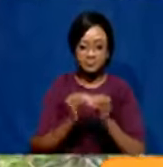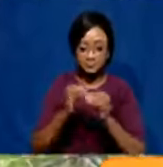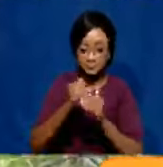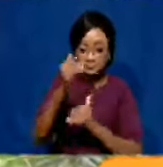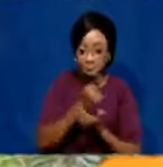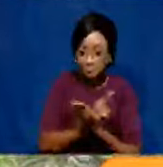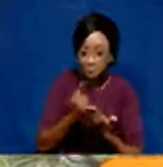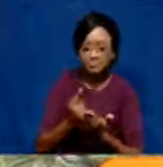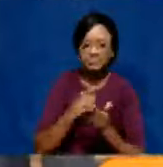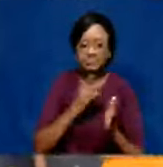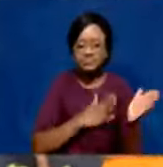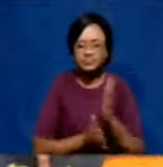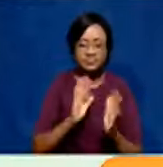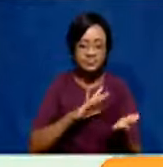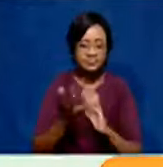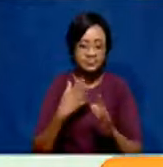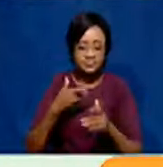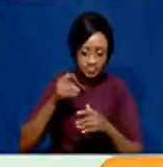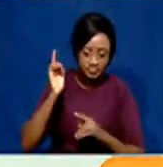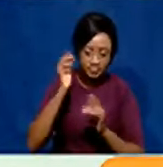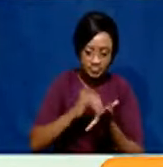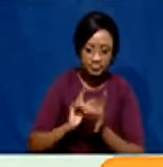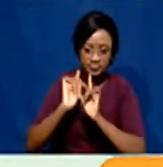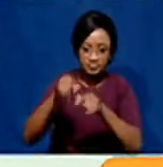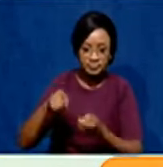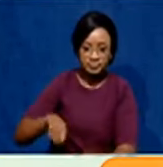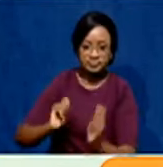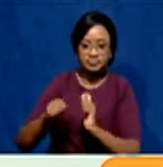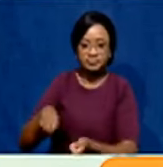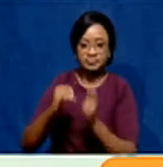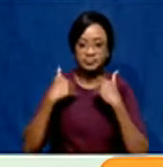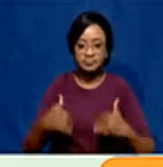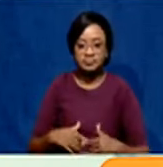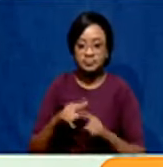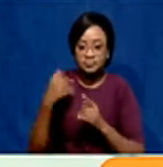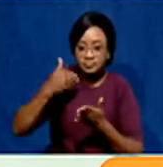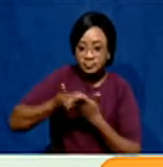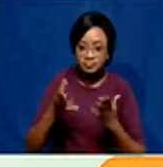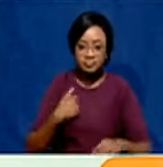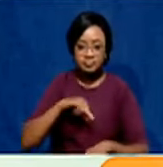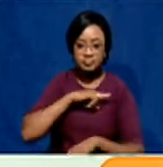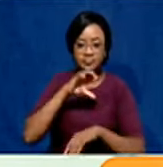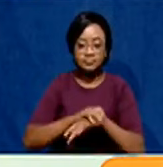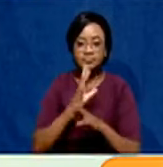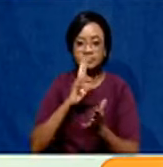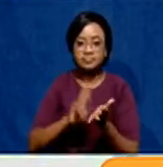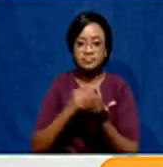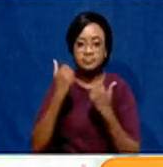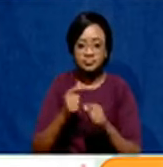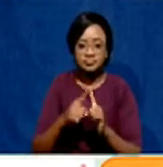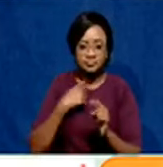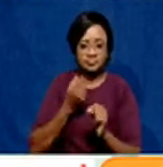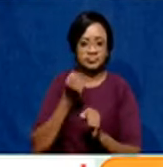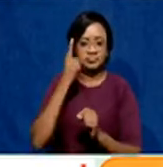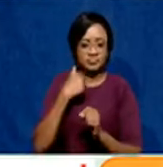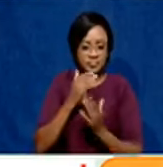ahead of the next phase of exhumations. So far, we've not gotten the report of DNA, but we understand there are some DNAs